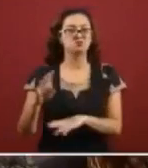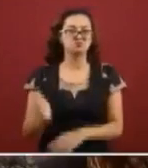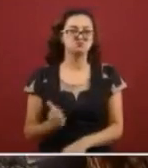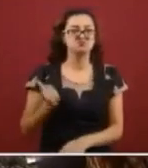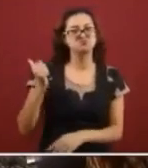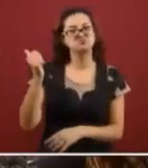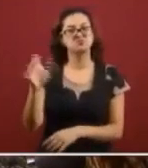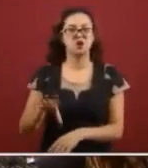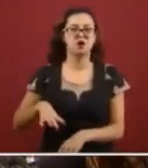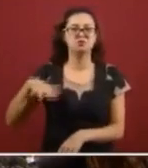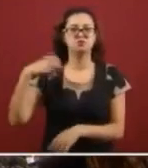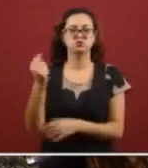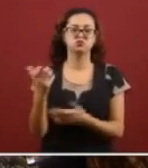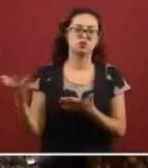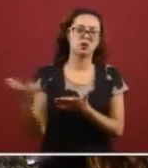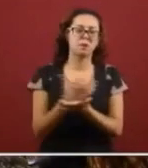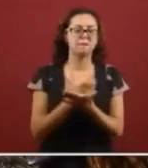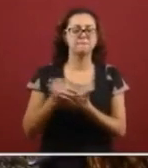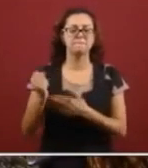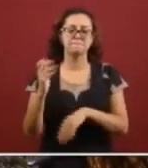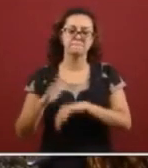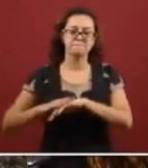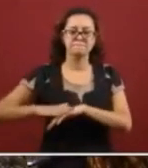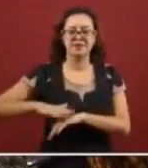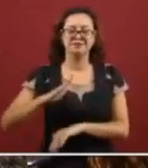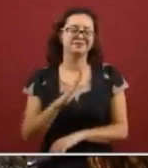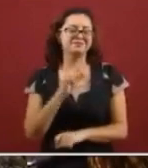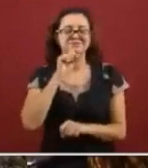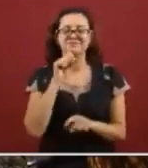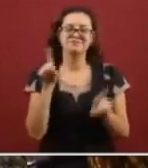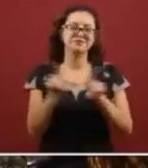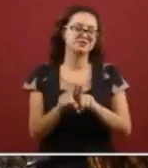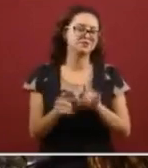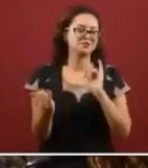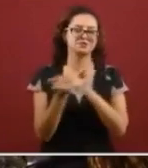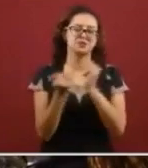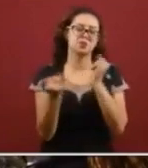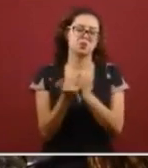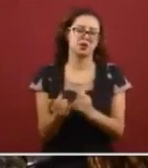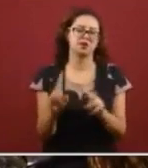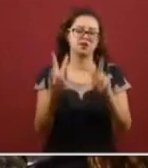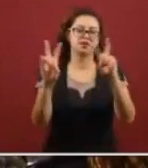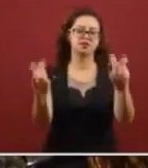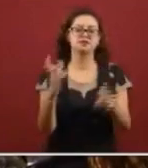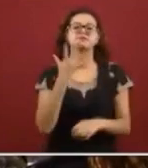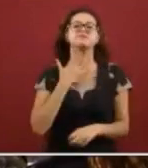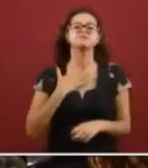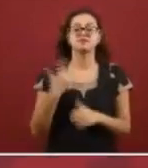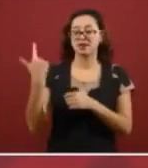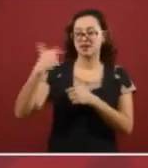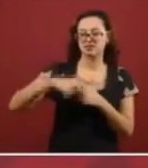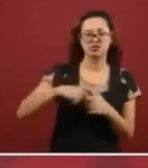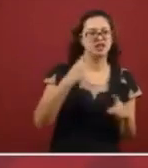The ones that charged more. Un poco como el kind of like the who's who in our gas.